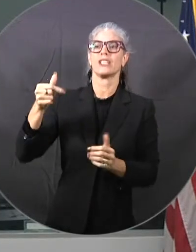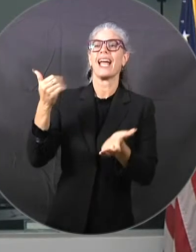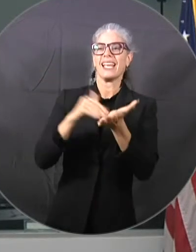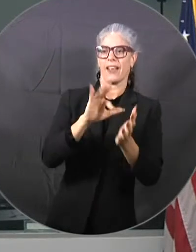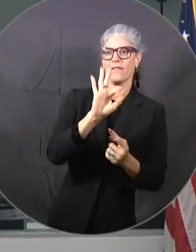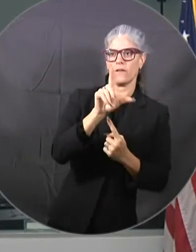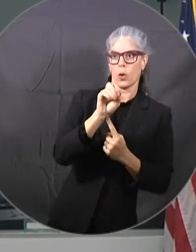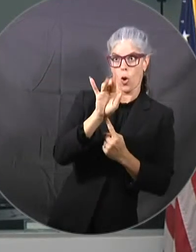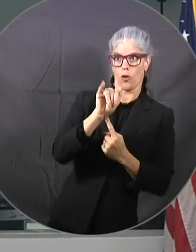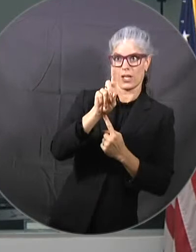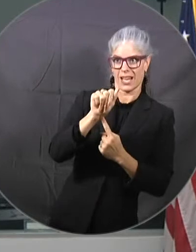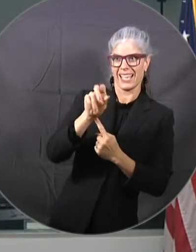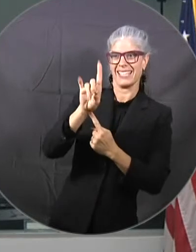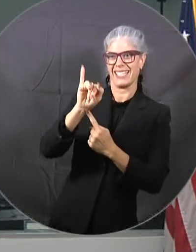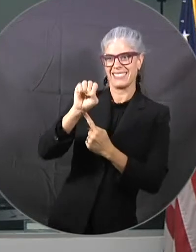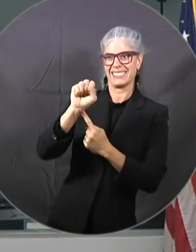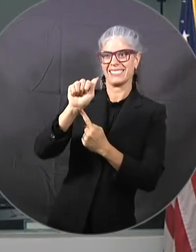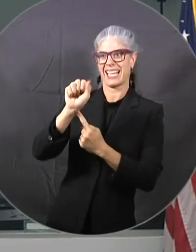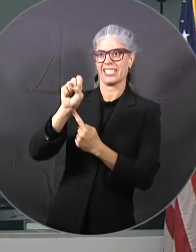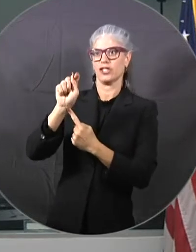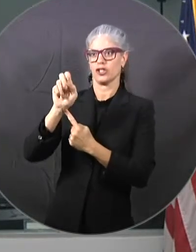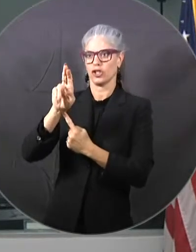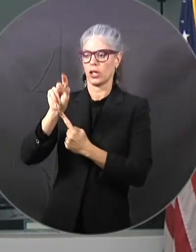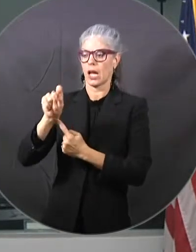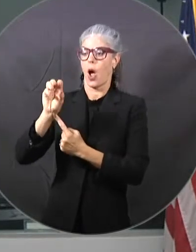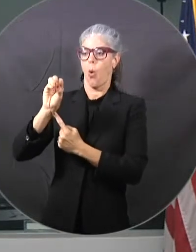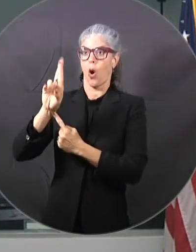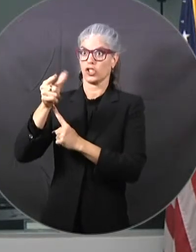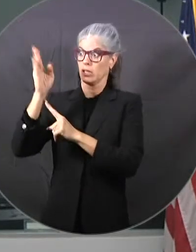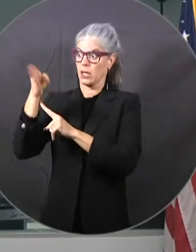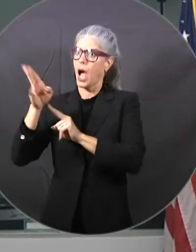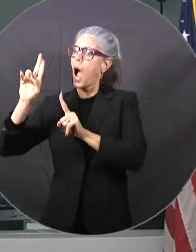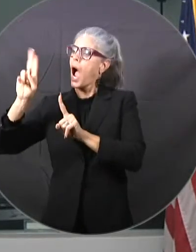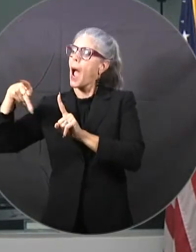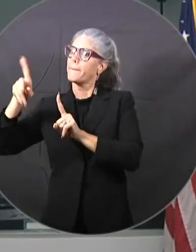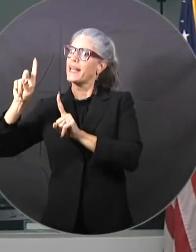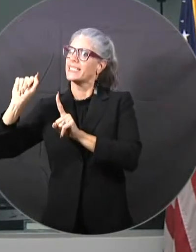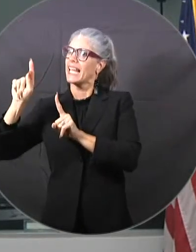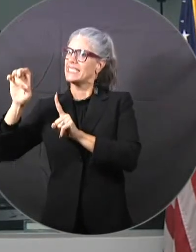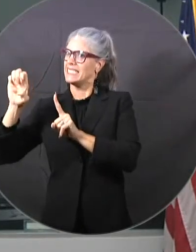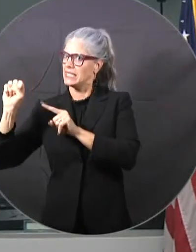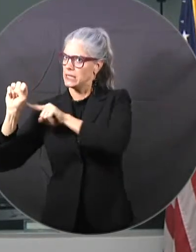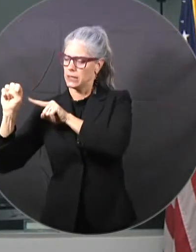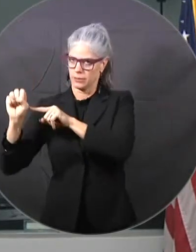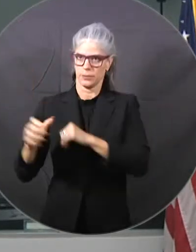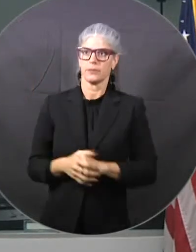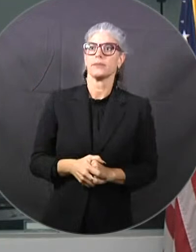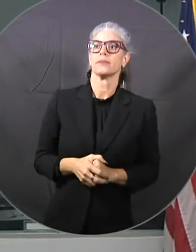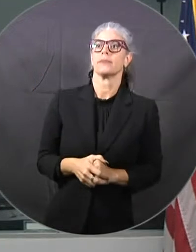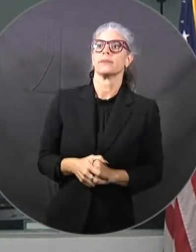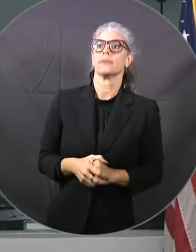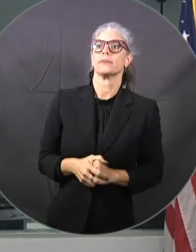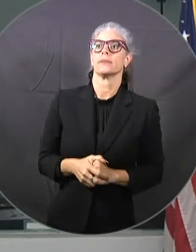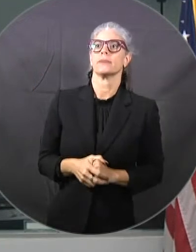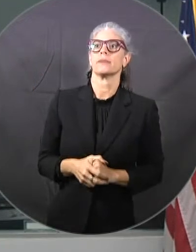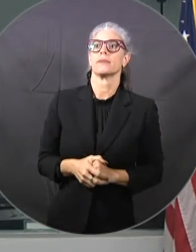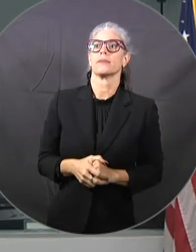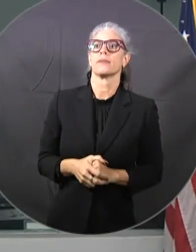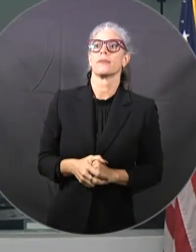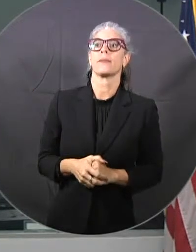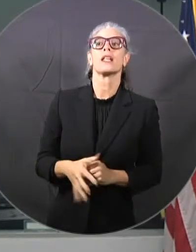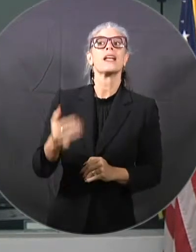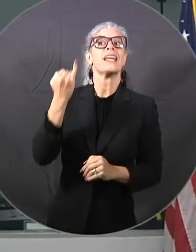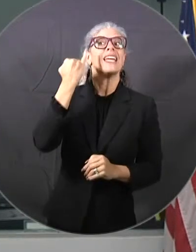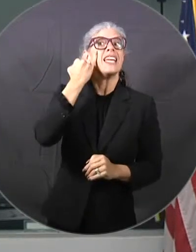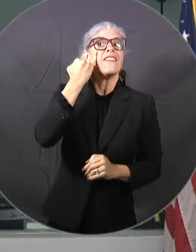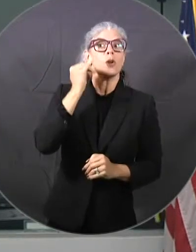floridadisaster.org/updates for all your updates and sheltering information. I want to again stress that even if your community is not in the forecast cone, as the